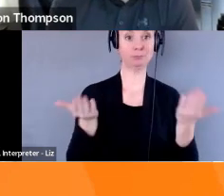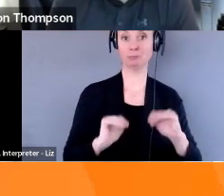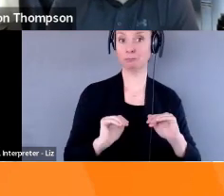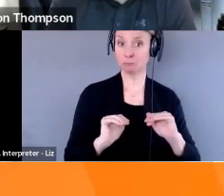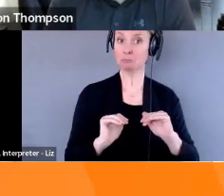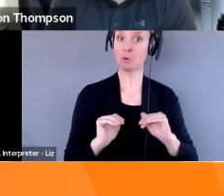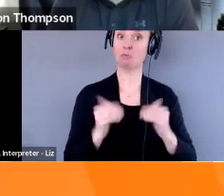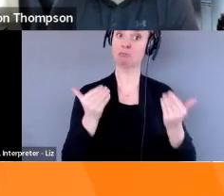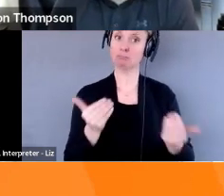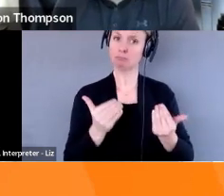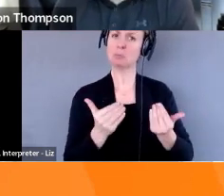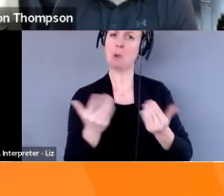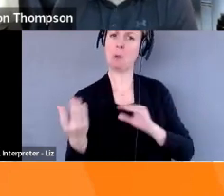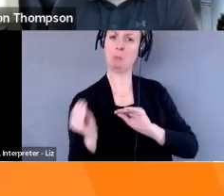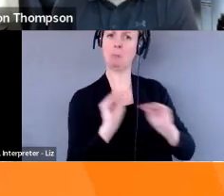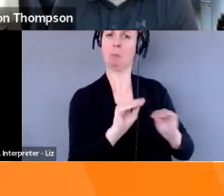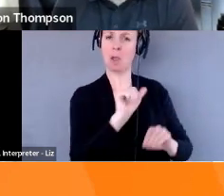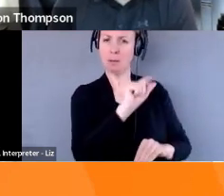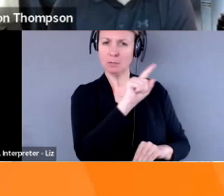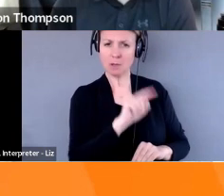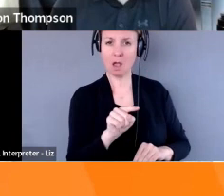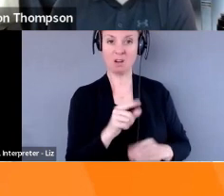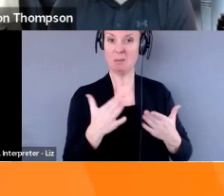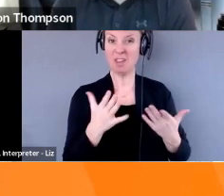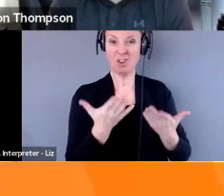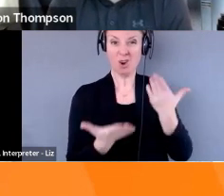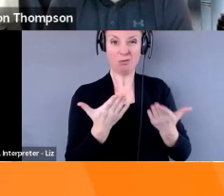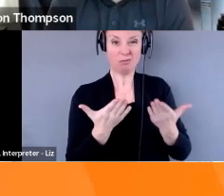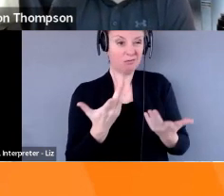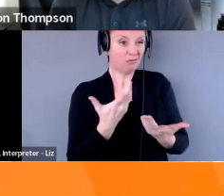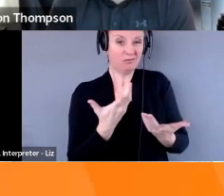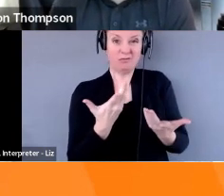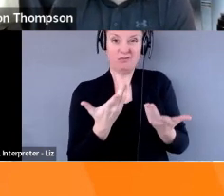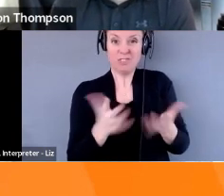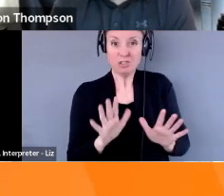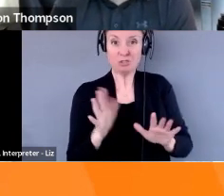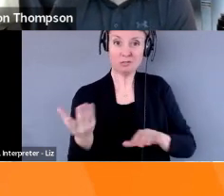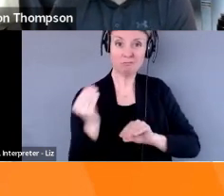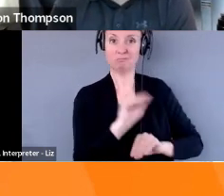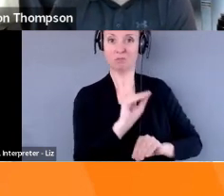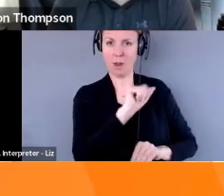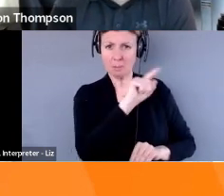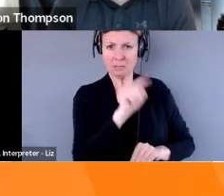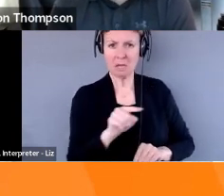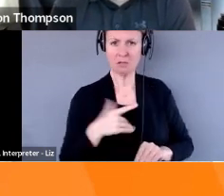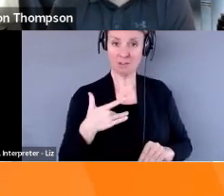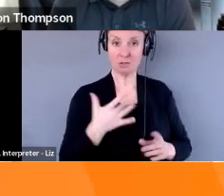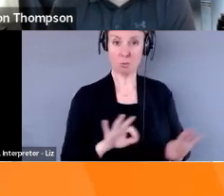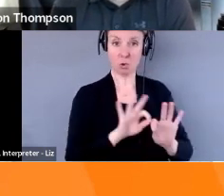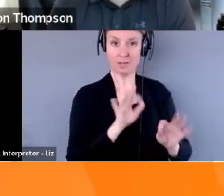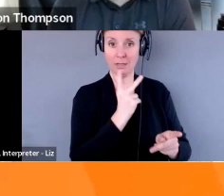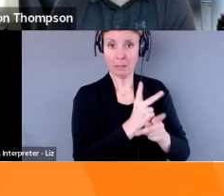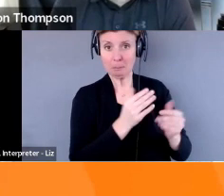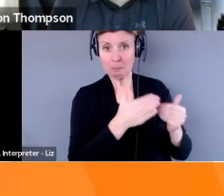Or I am selling there, but my sales aren't meeting my expectations. We look at what keywords matter, an